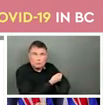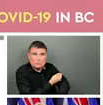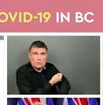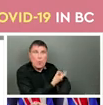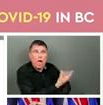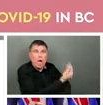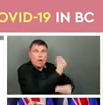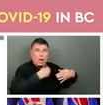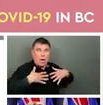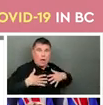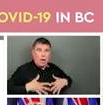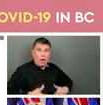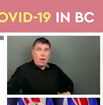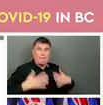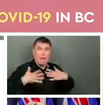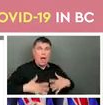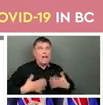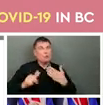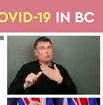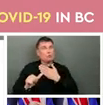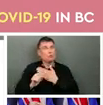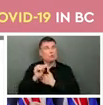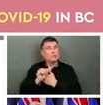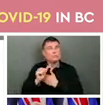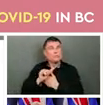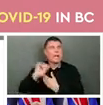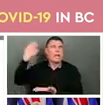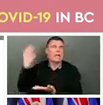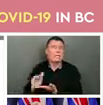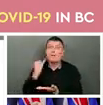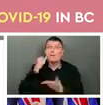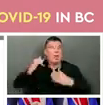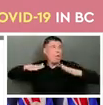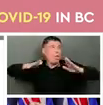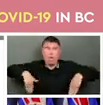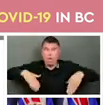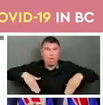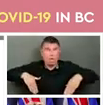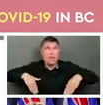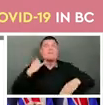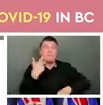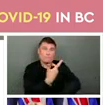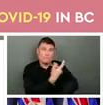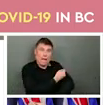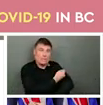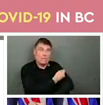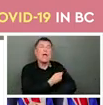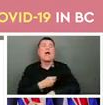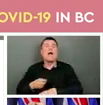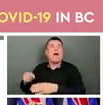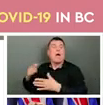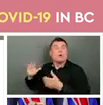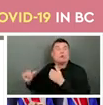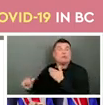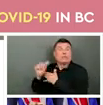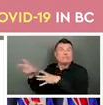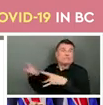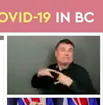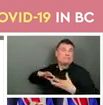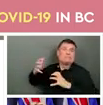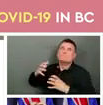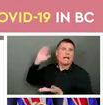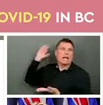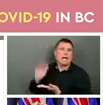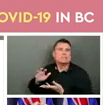who are non-vaccinated. And this is reflected in this slide, where we see as the rates are coming down across the